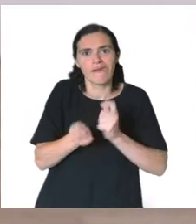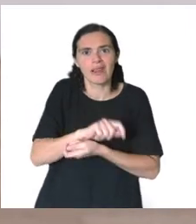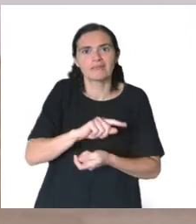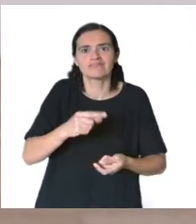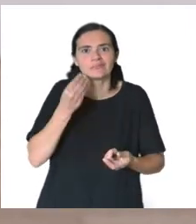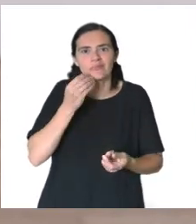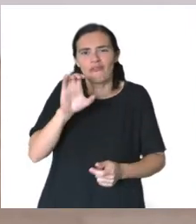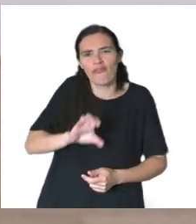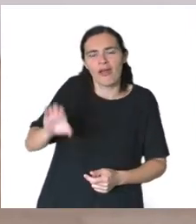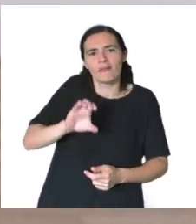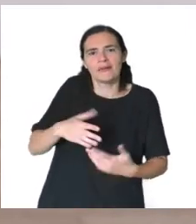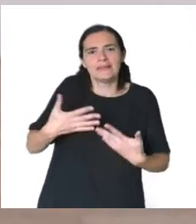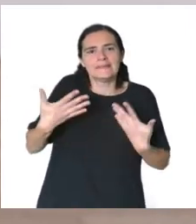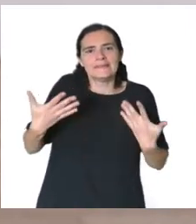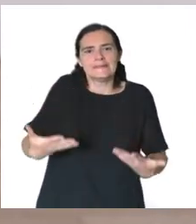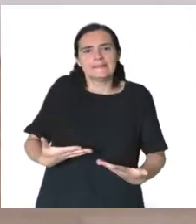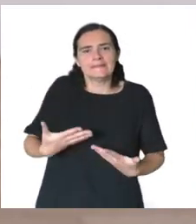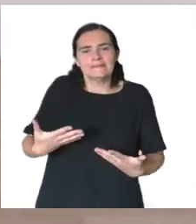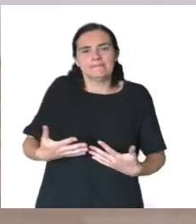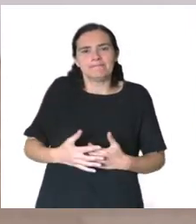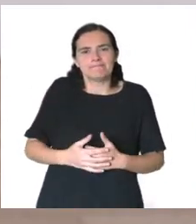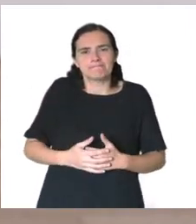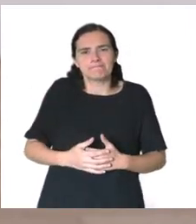game are twisted in such a way that